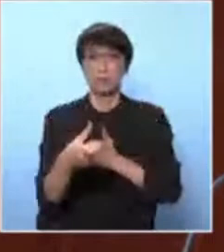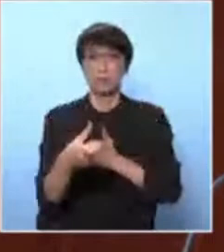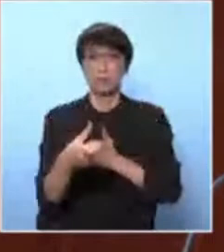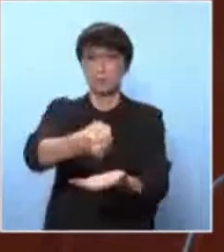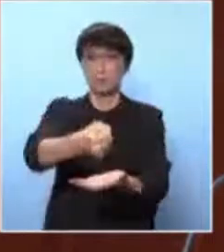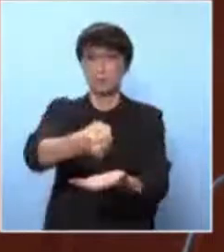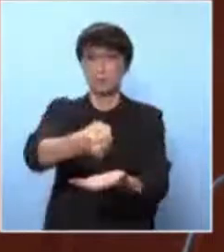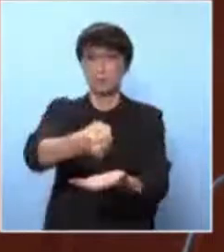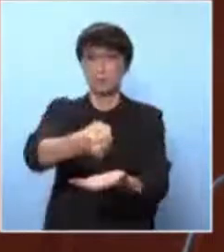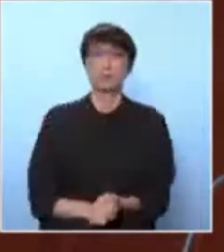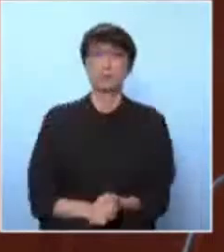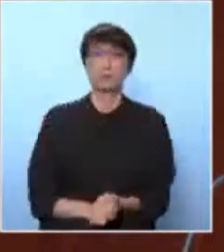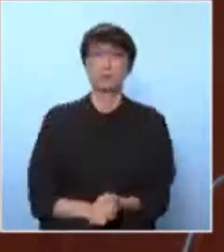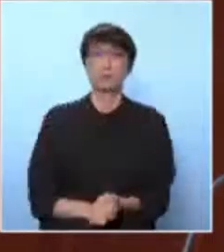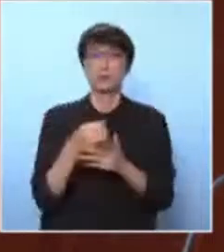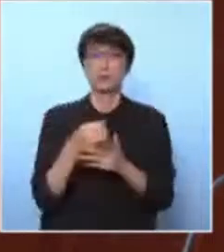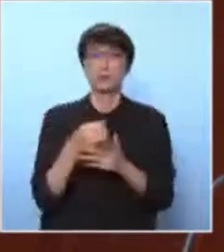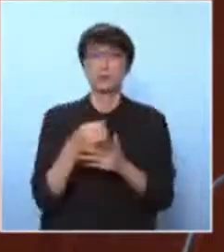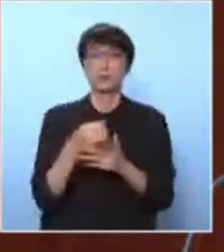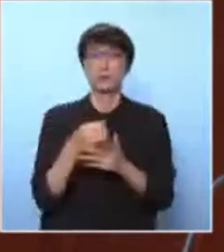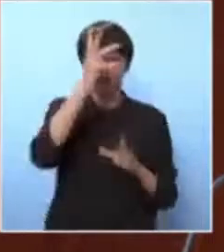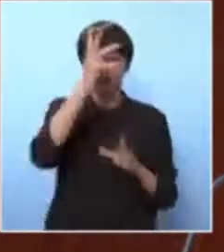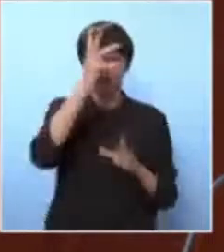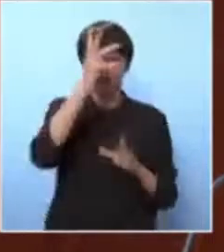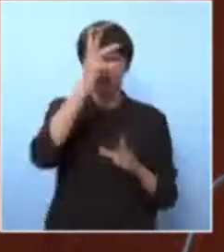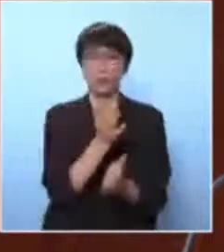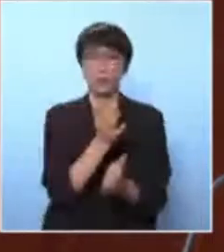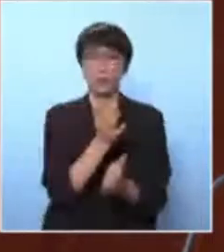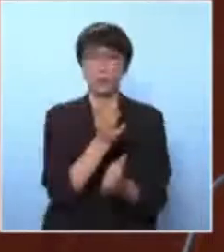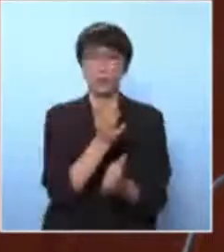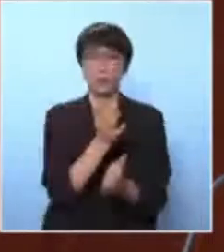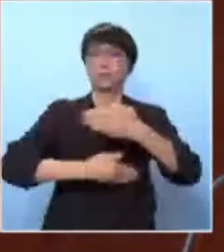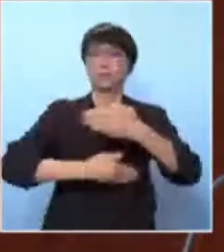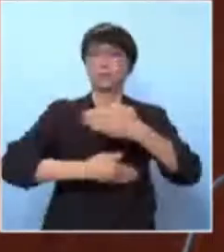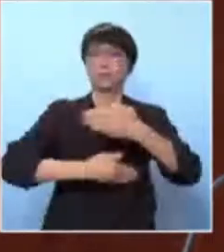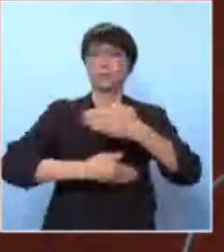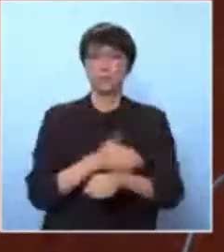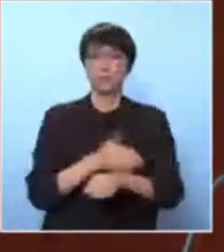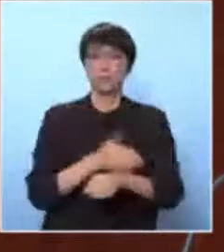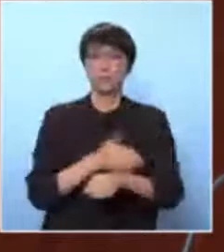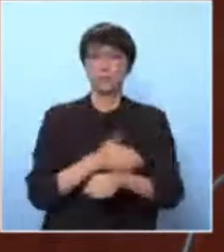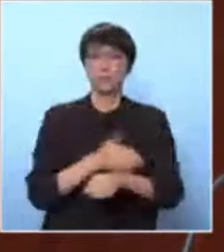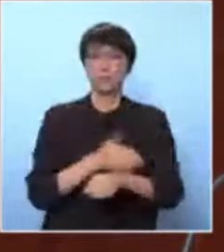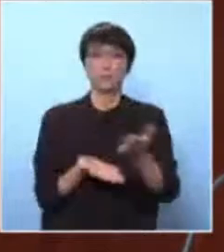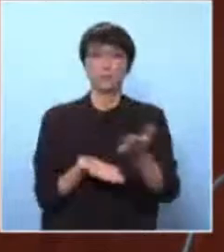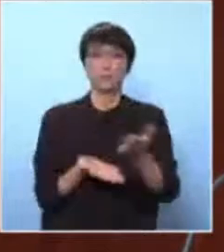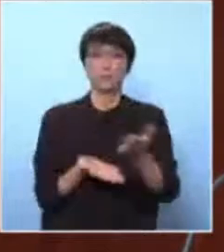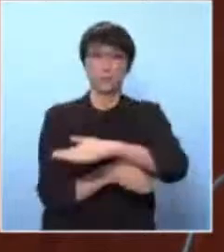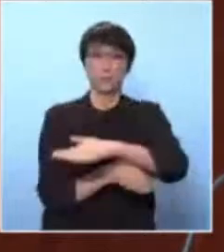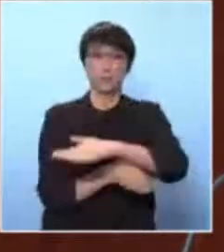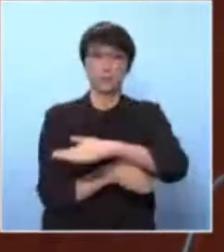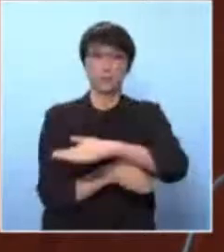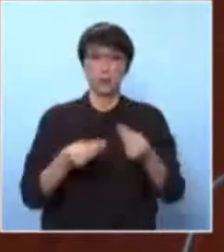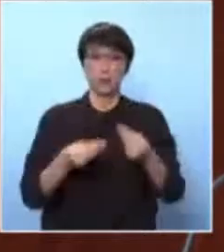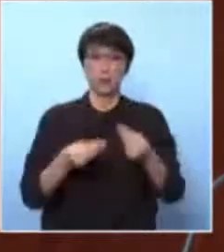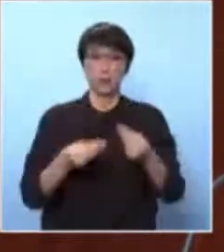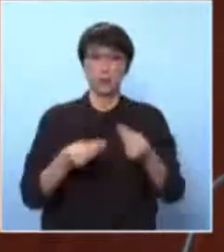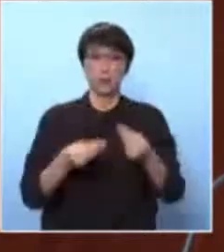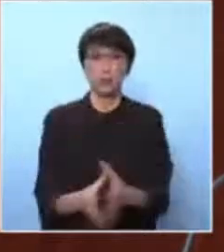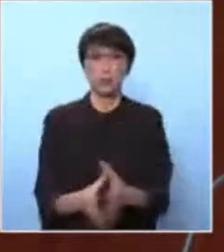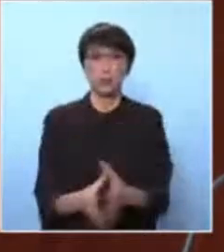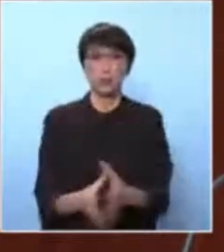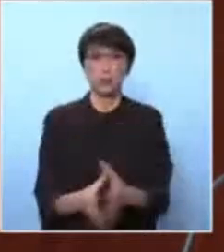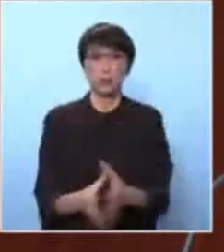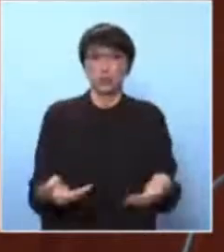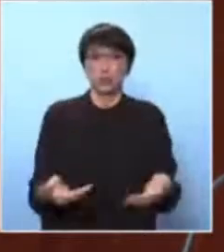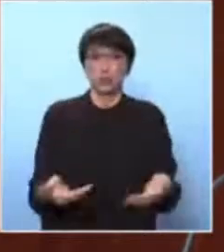will provide the funding to commission NGOs to operate the CLRs. The CLRs will offer shared kitchens and